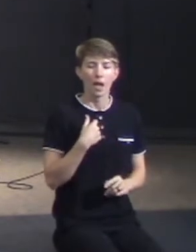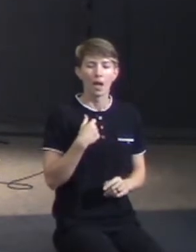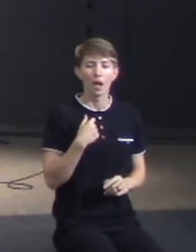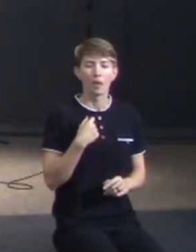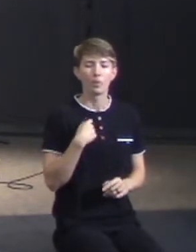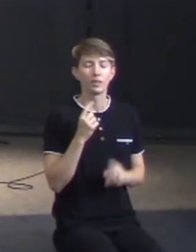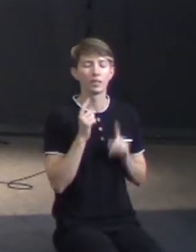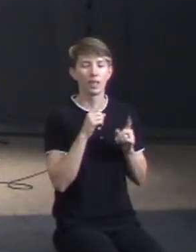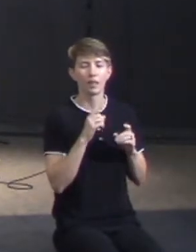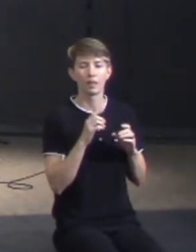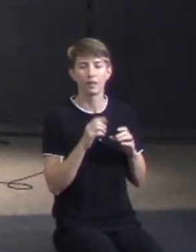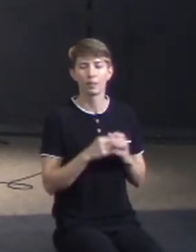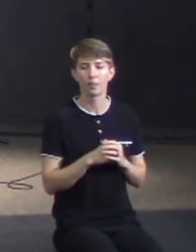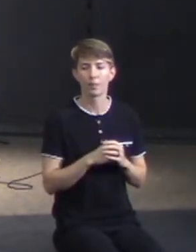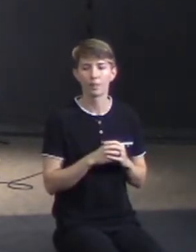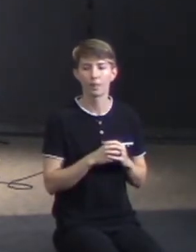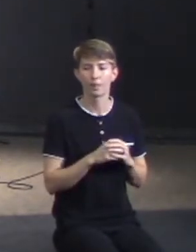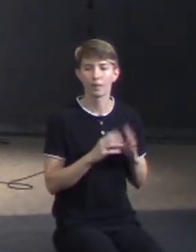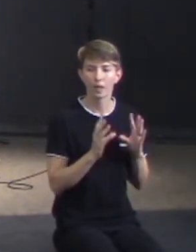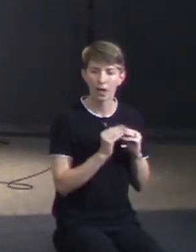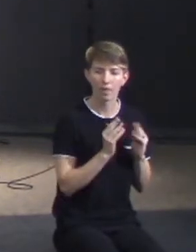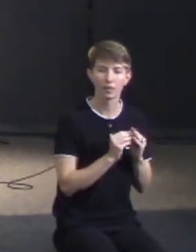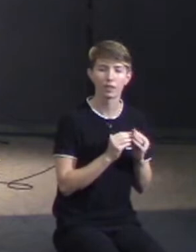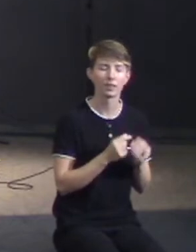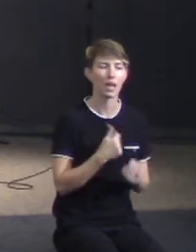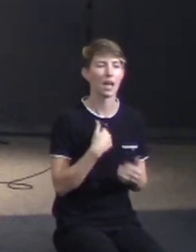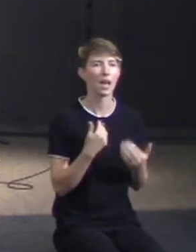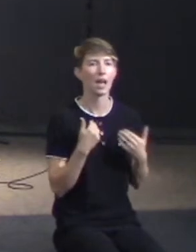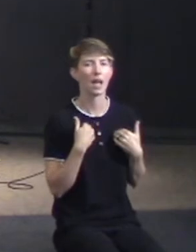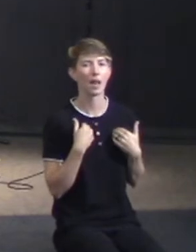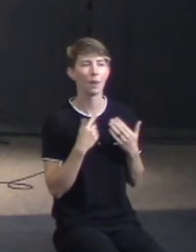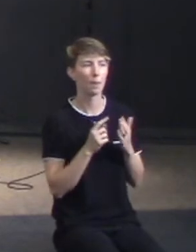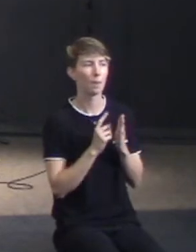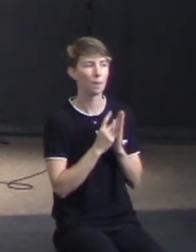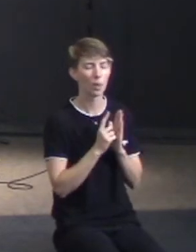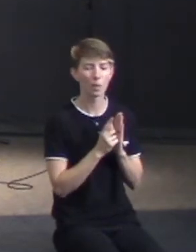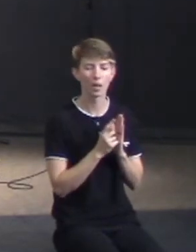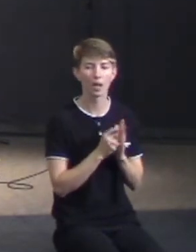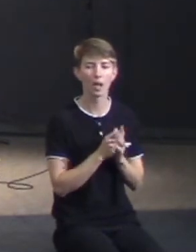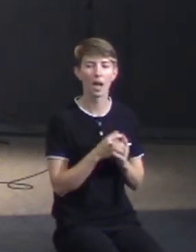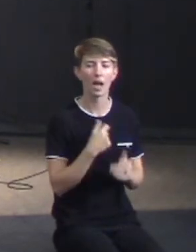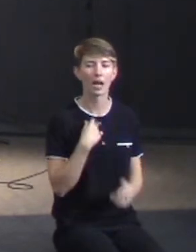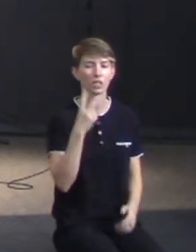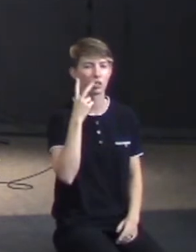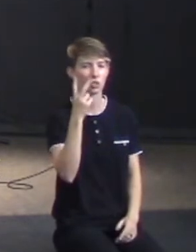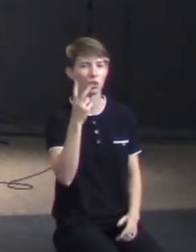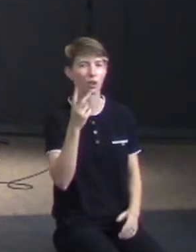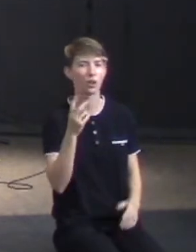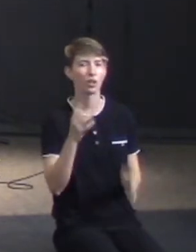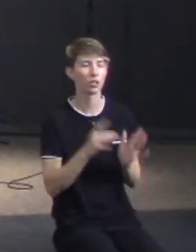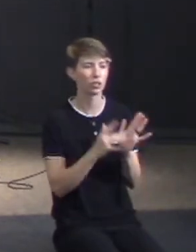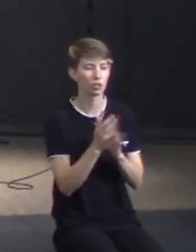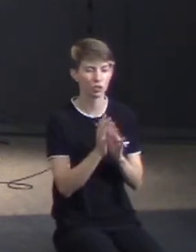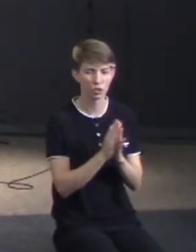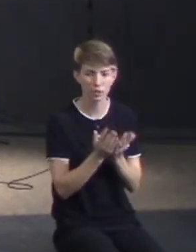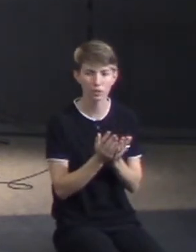slide, because I had one of those moments where I saw Scripture being lived out.